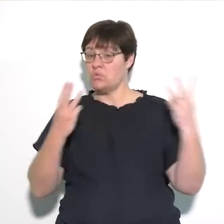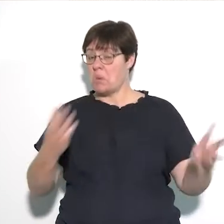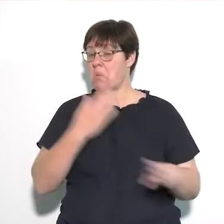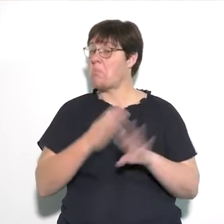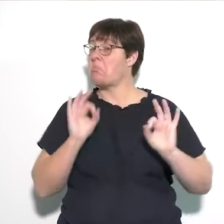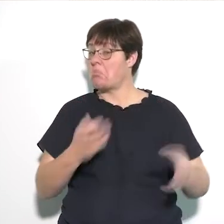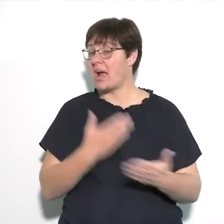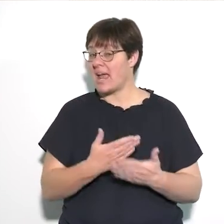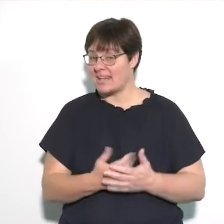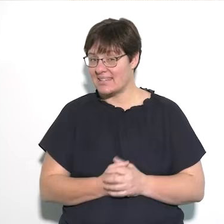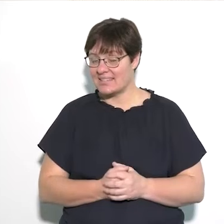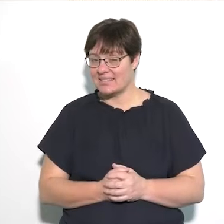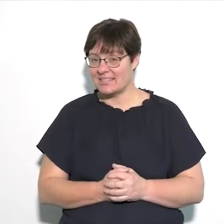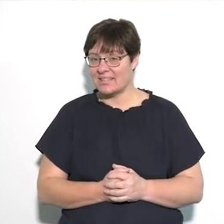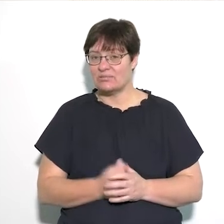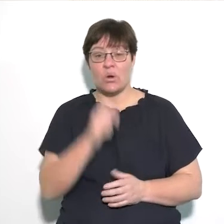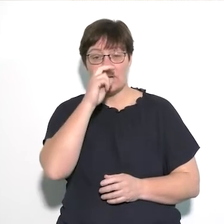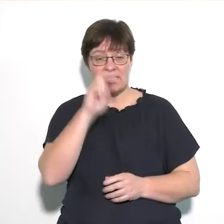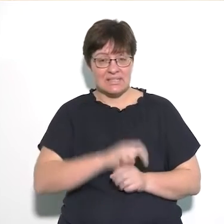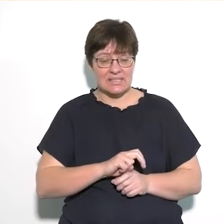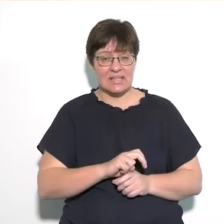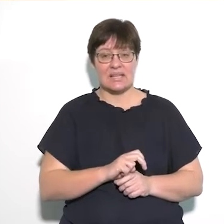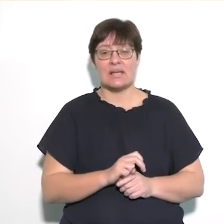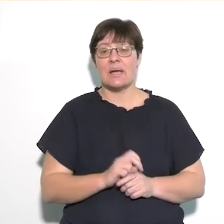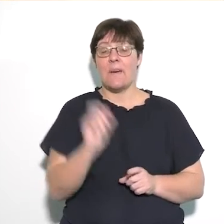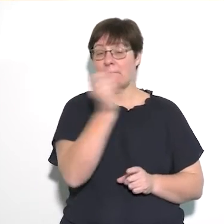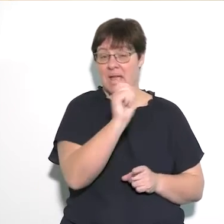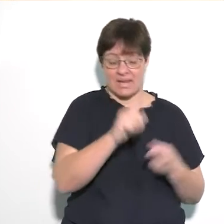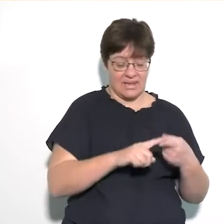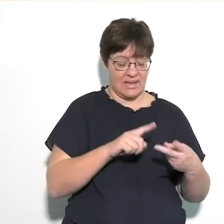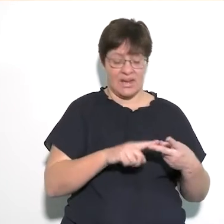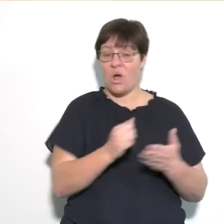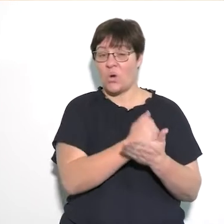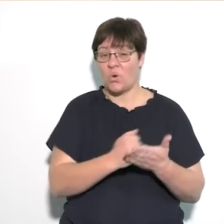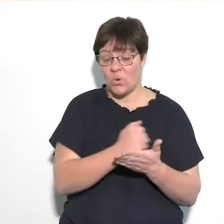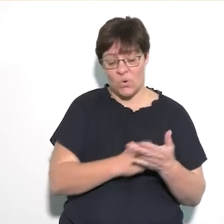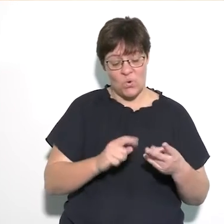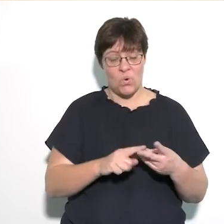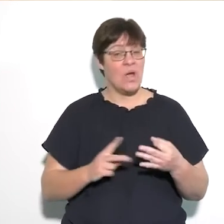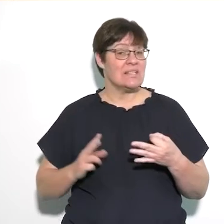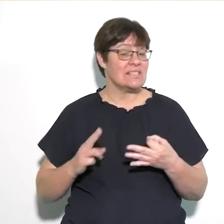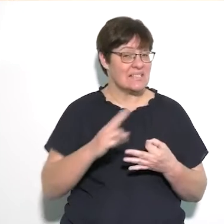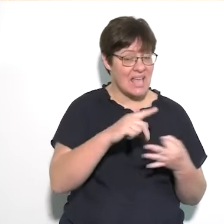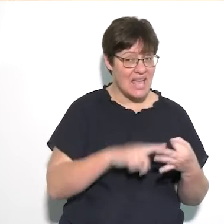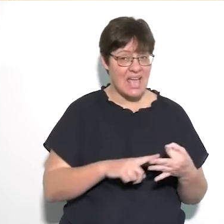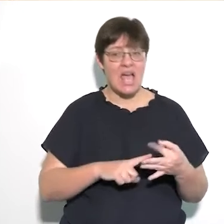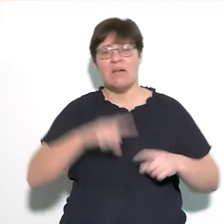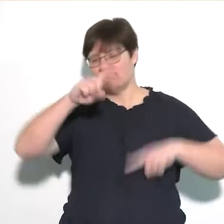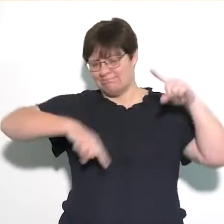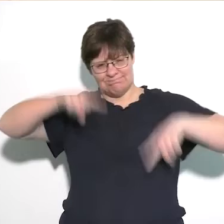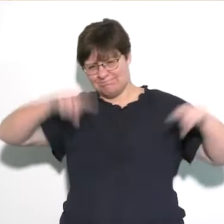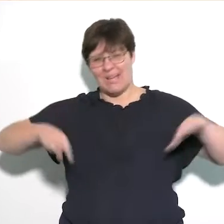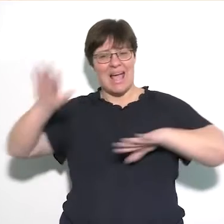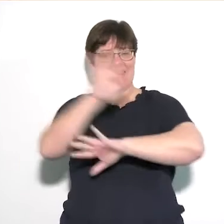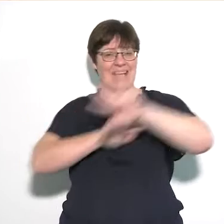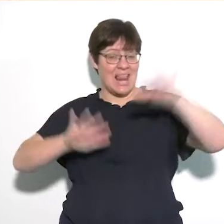would also work. To make it, you would need felter pens, some glue, a pair of scissors, and a range